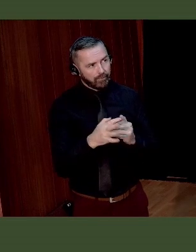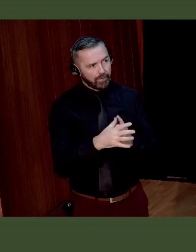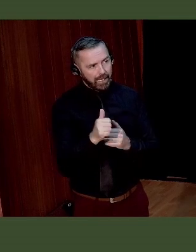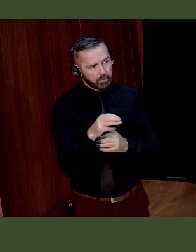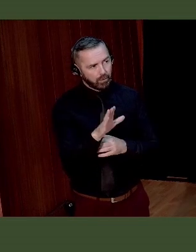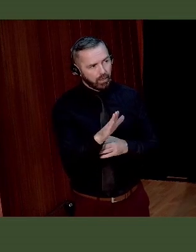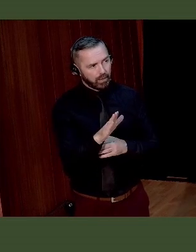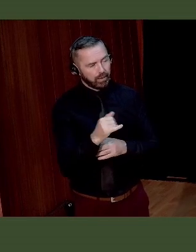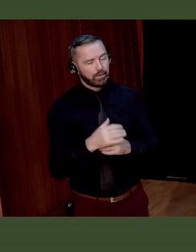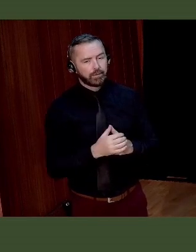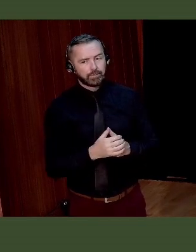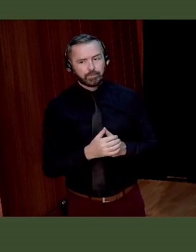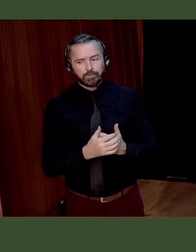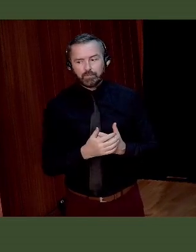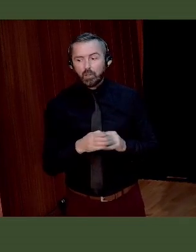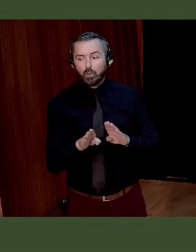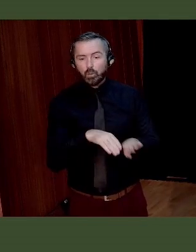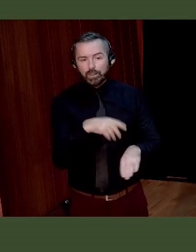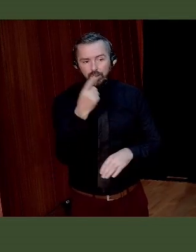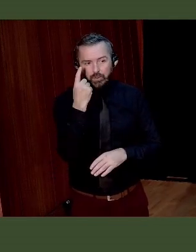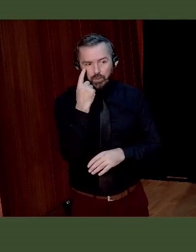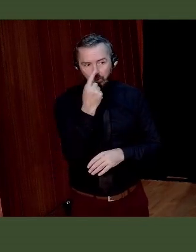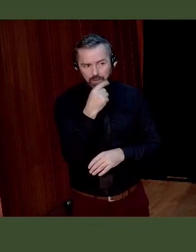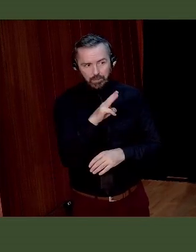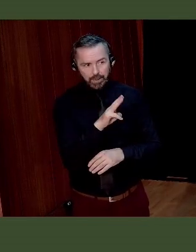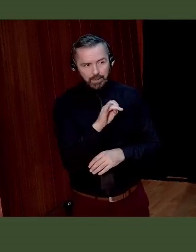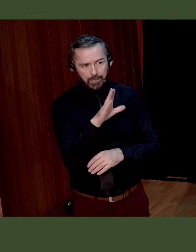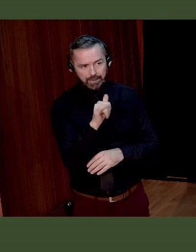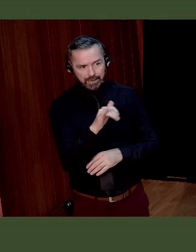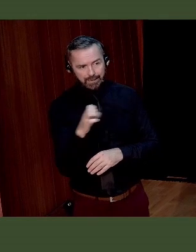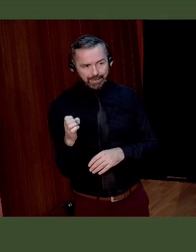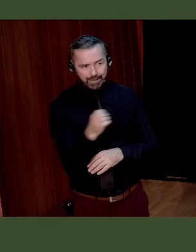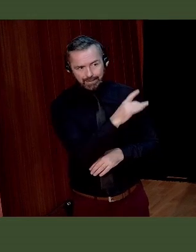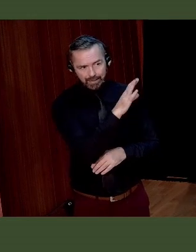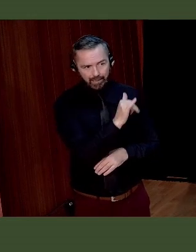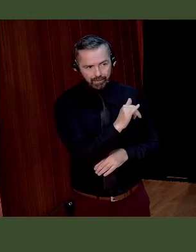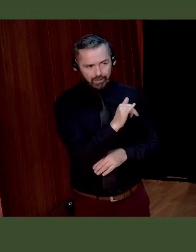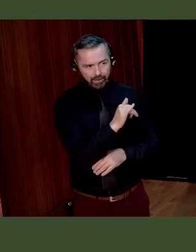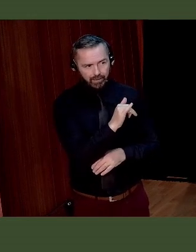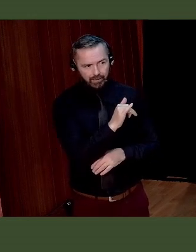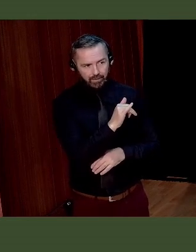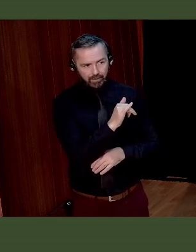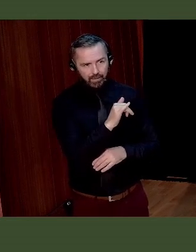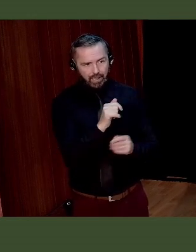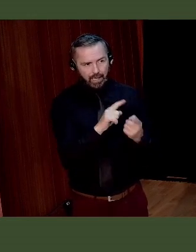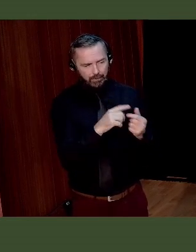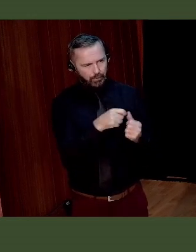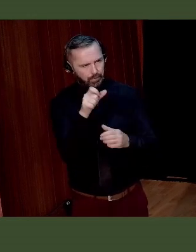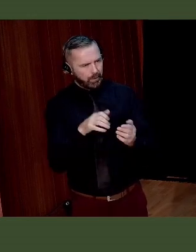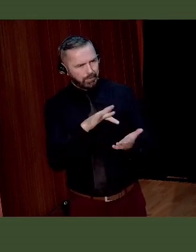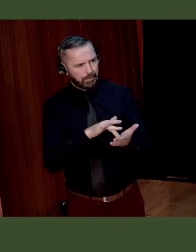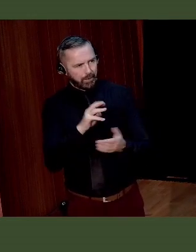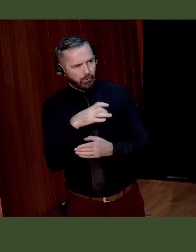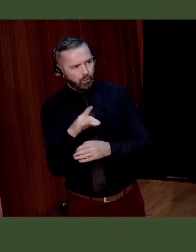In accordance with notice, P. Beasley, East Kerry, and moved and T. Maxine Mid-Cork seconded that an